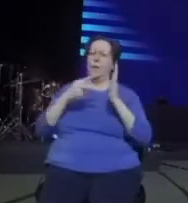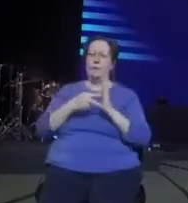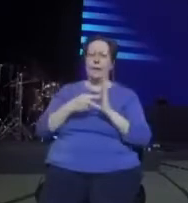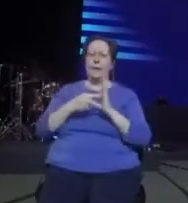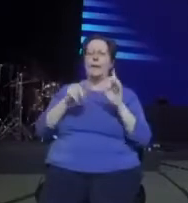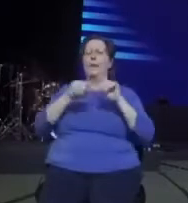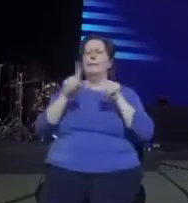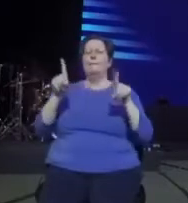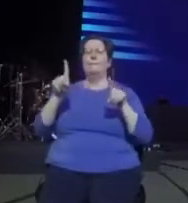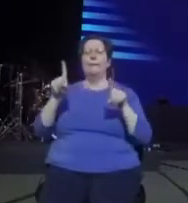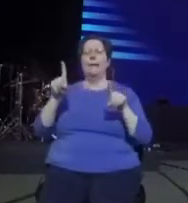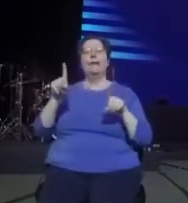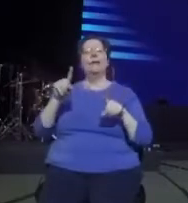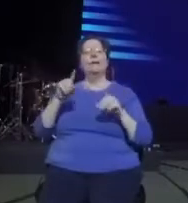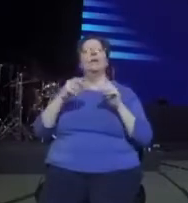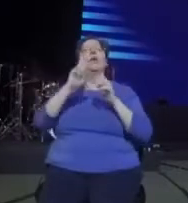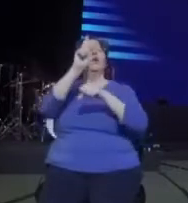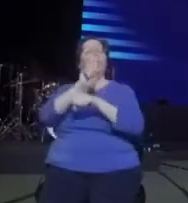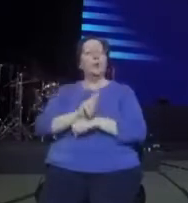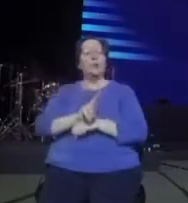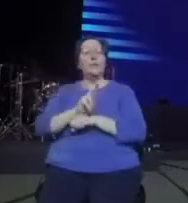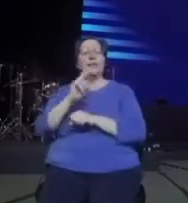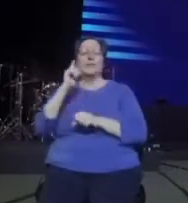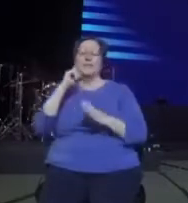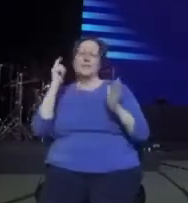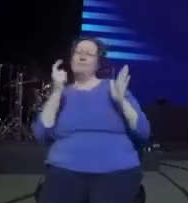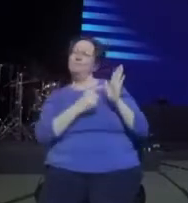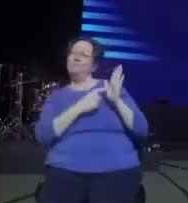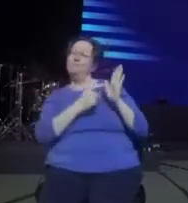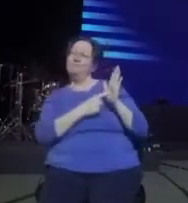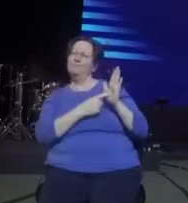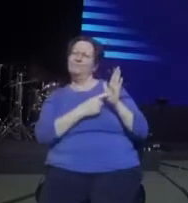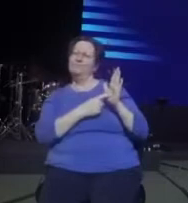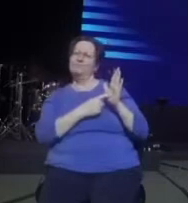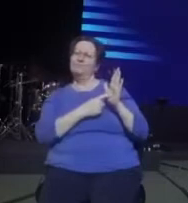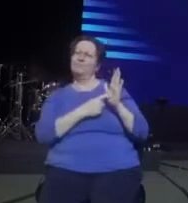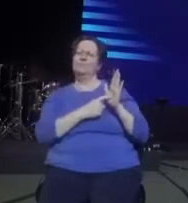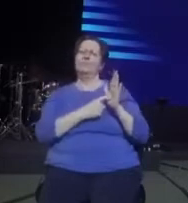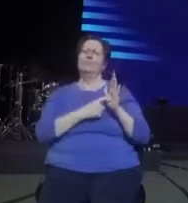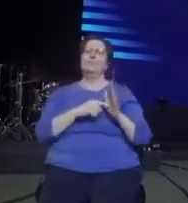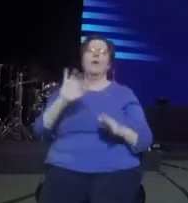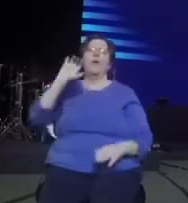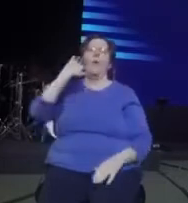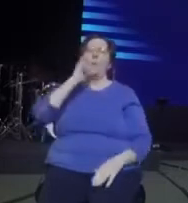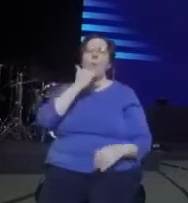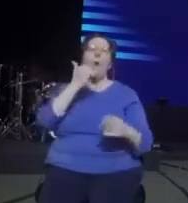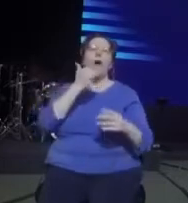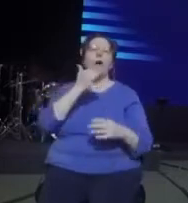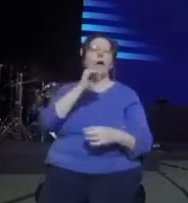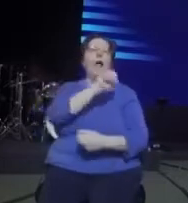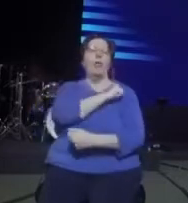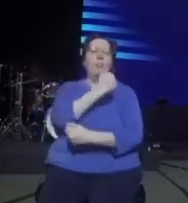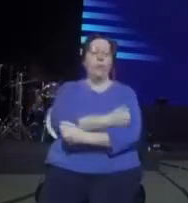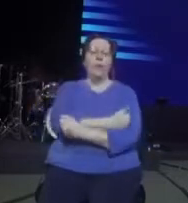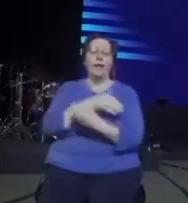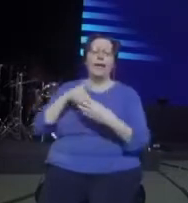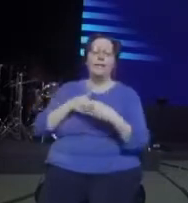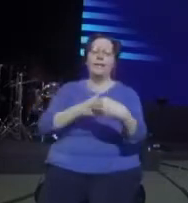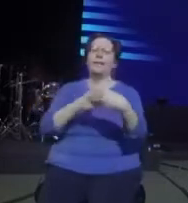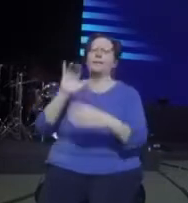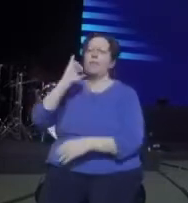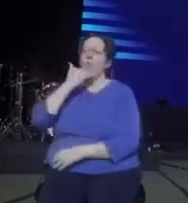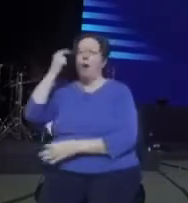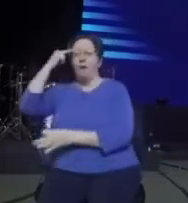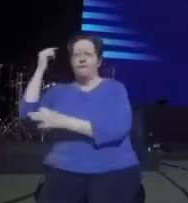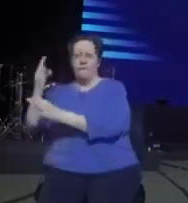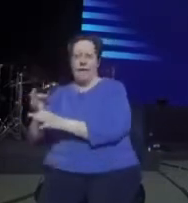a reference, but then let me explain what it means a little bit. Misplaced authority leads to misplaced faith. Let me